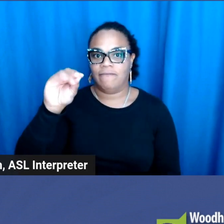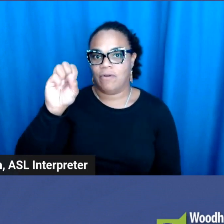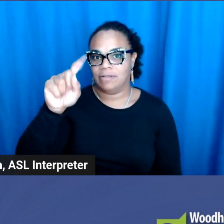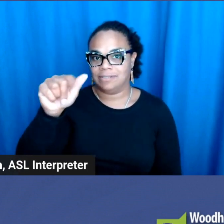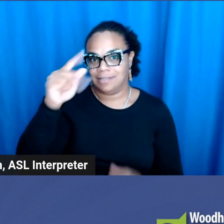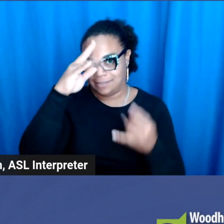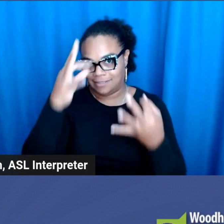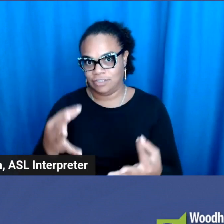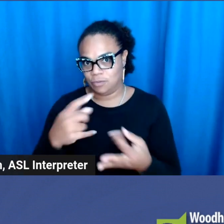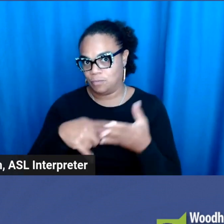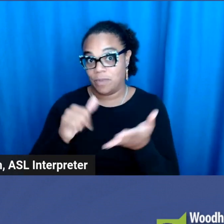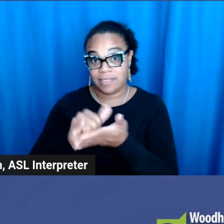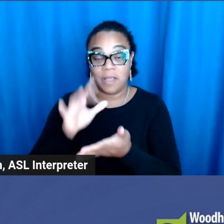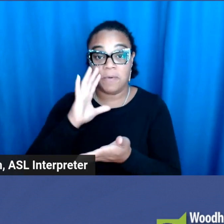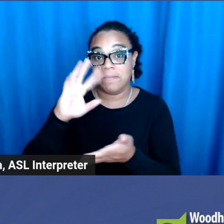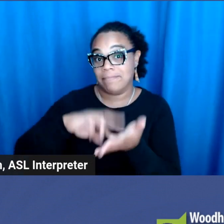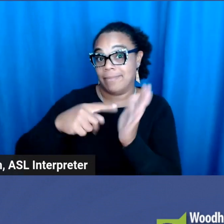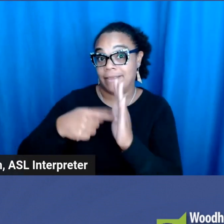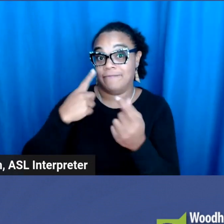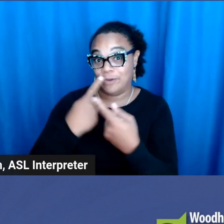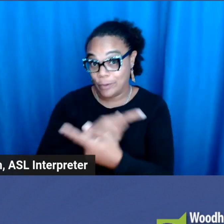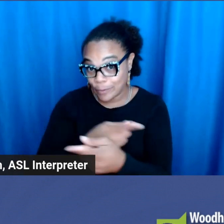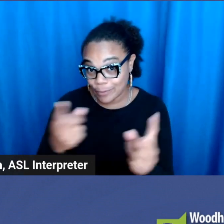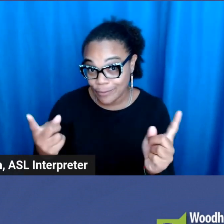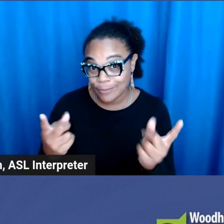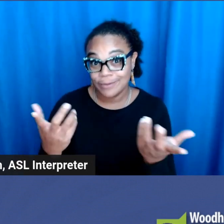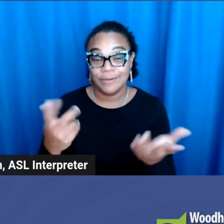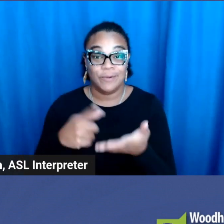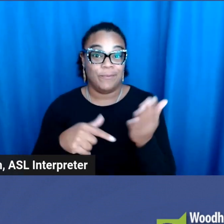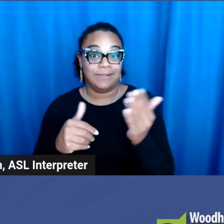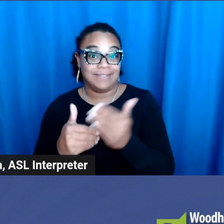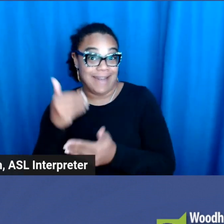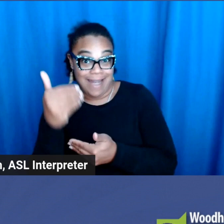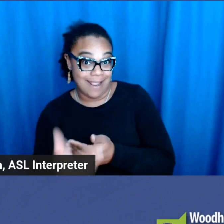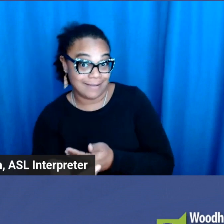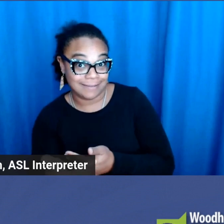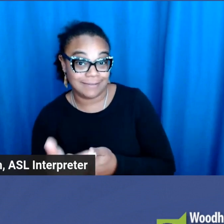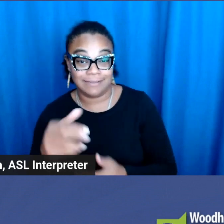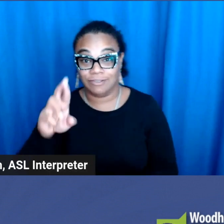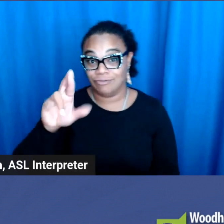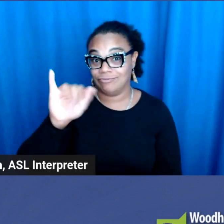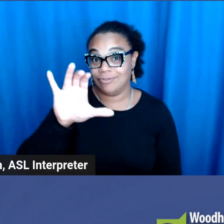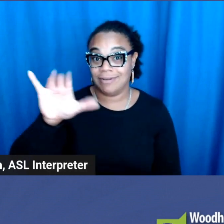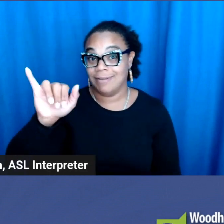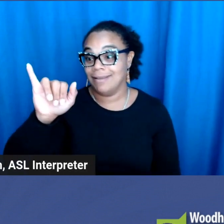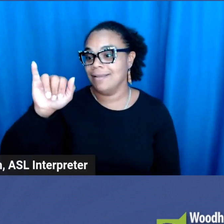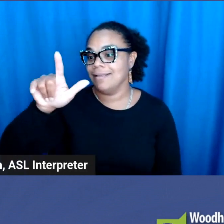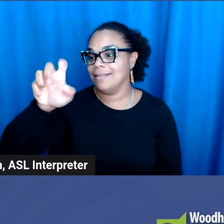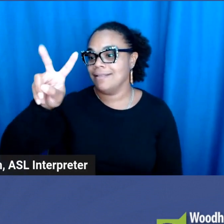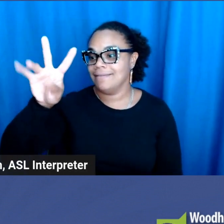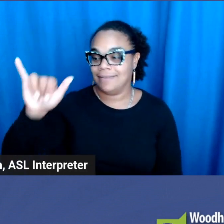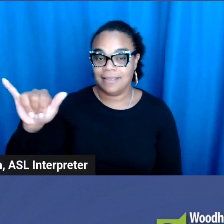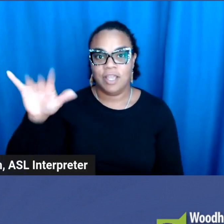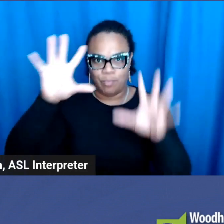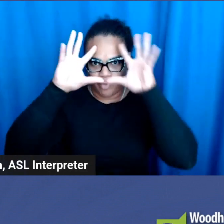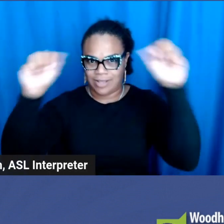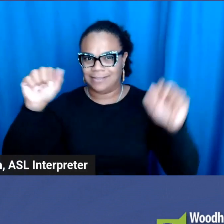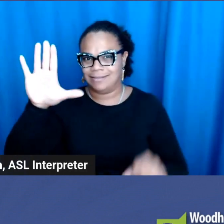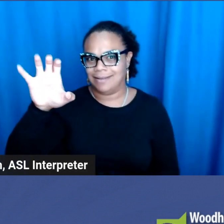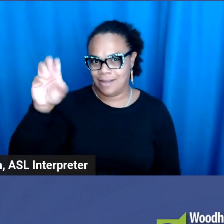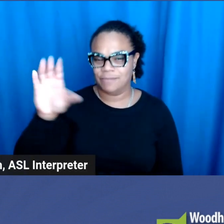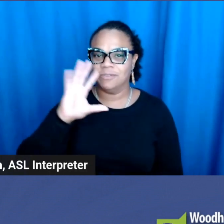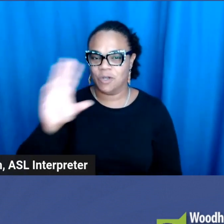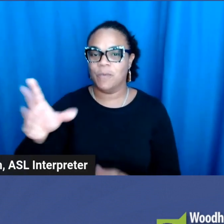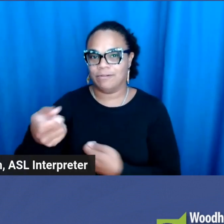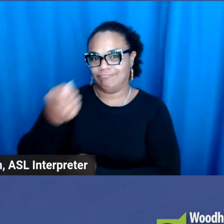and what that means for you and what our next steps might be. Ricky Levy, our president and CEO, will be stepping